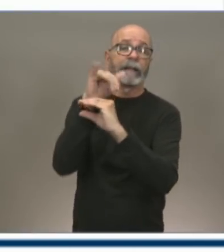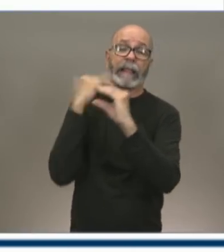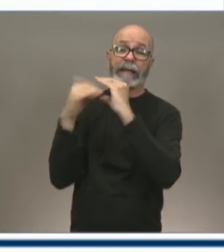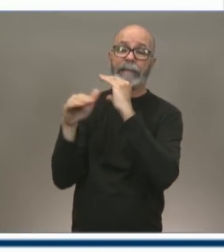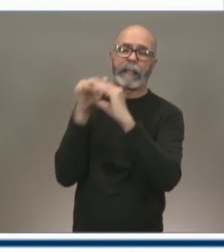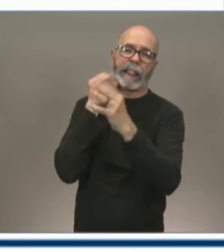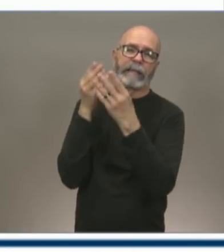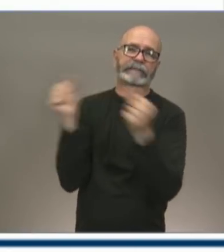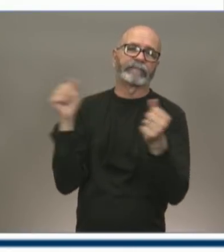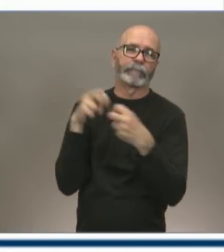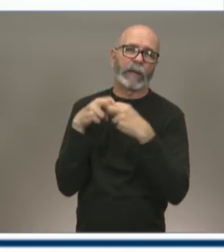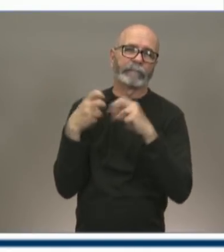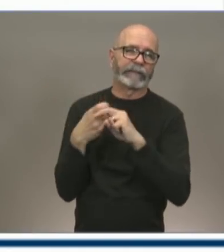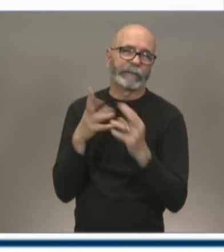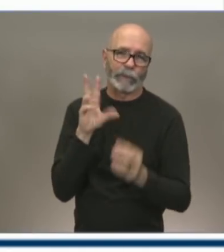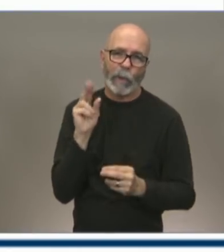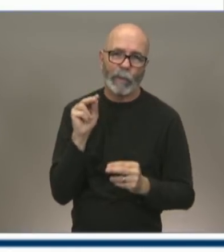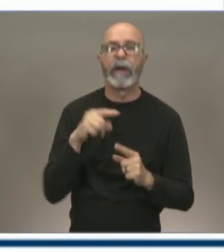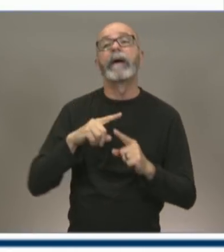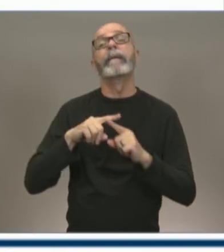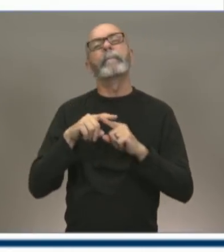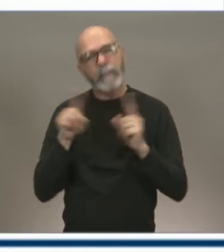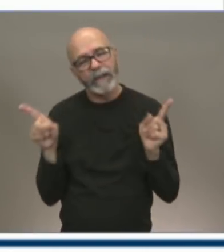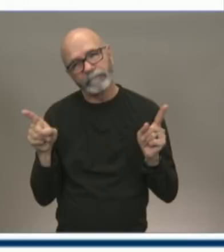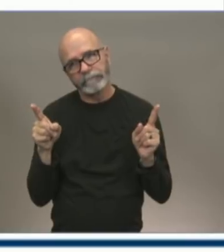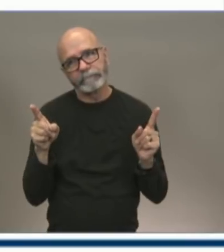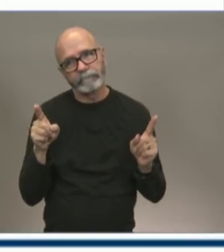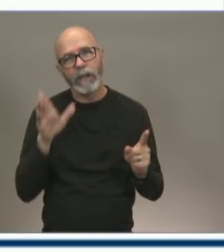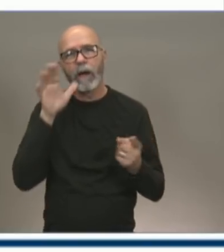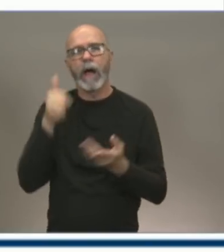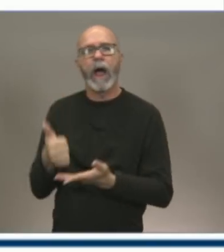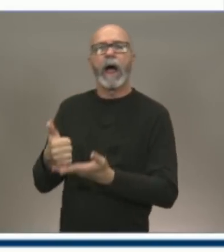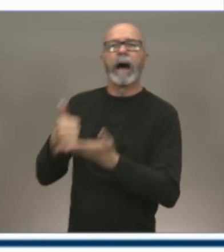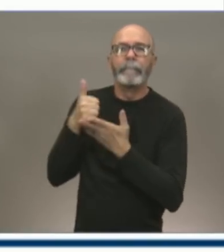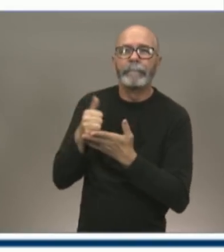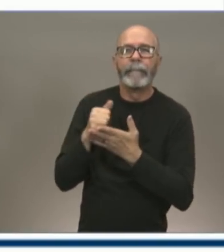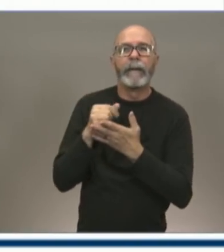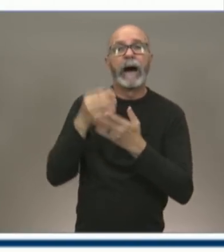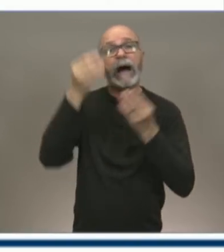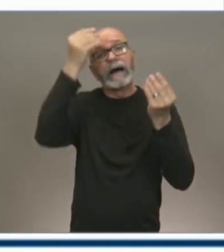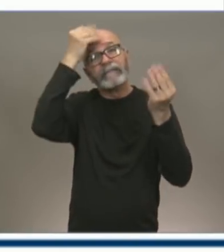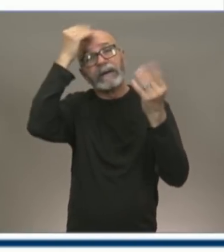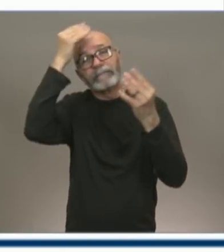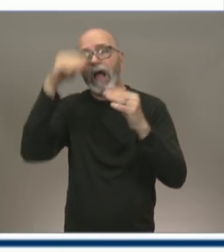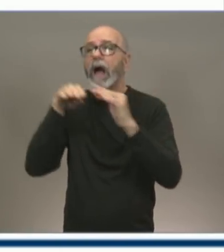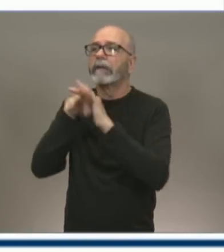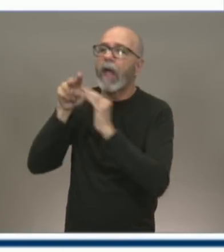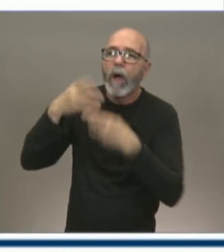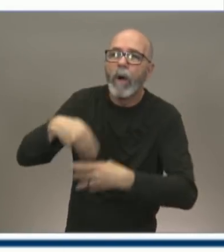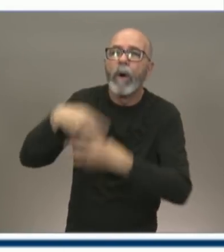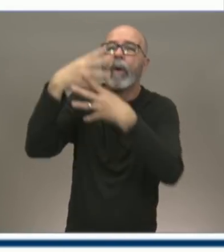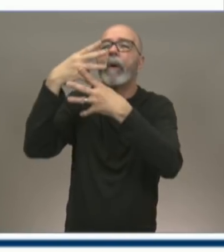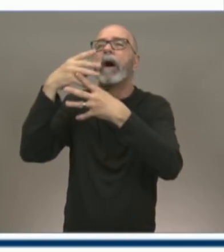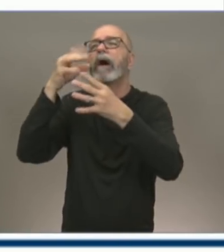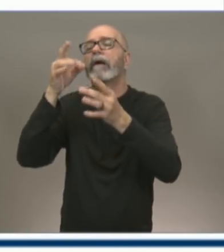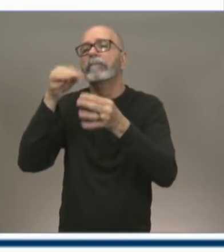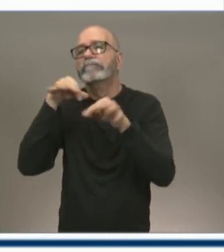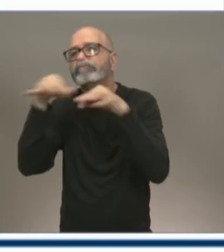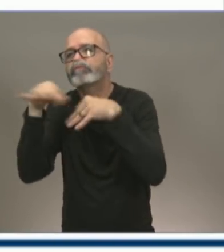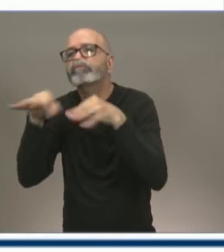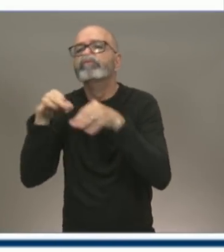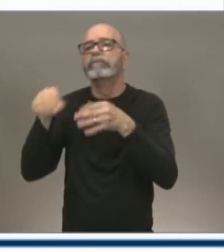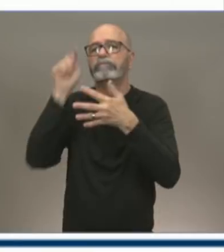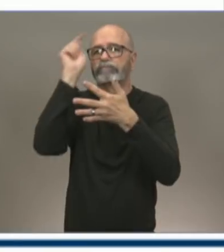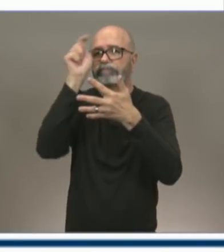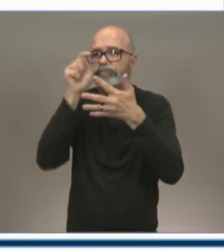part of increasing access to mental health supports. We did it. I've been involved in discussions in the last couple of years with this in universities, and